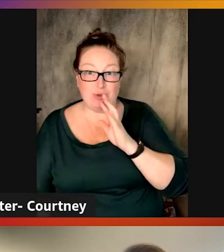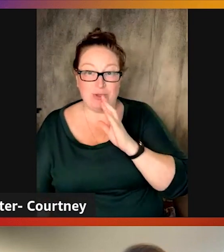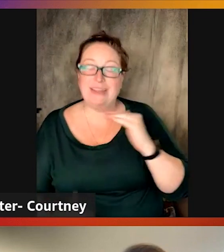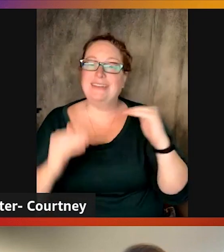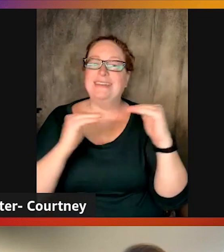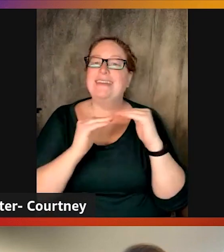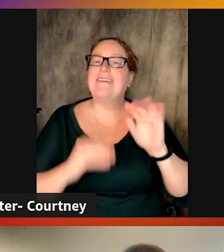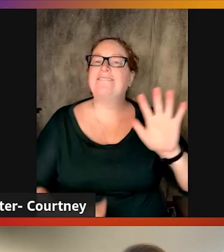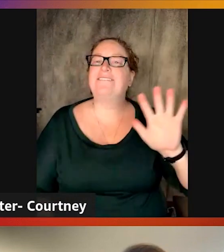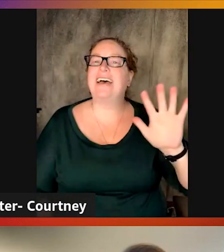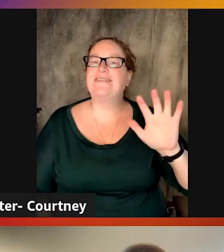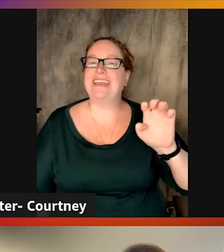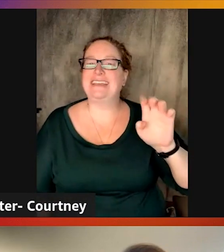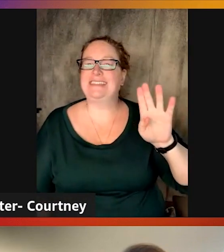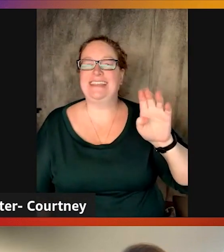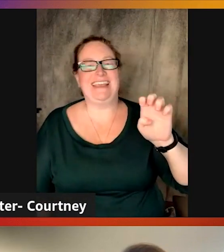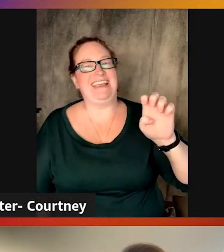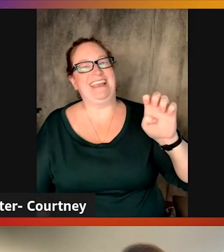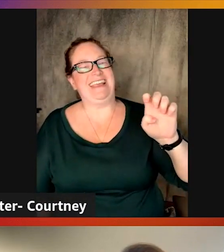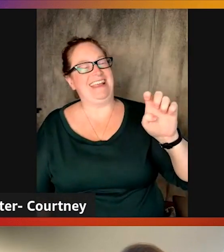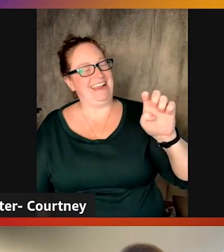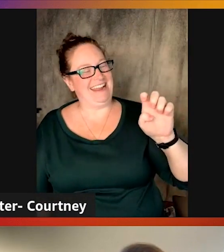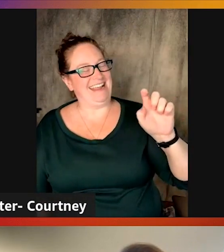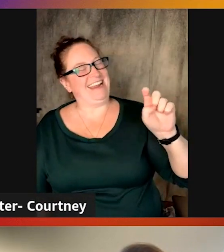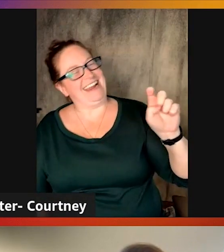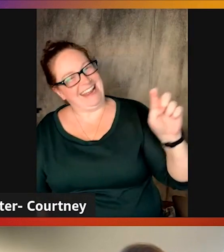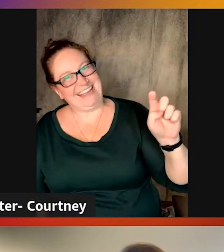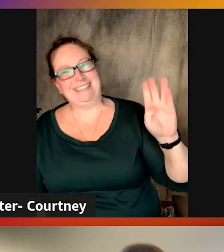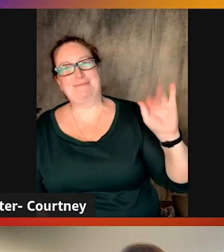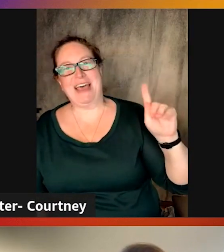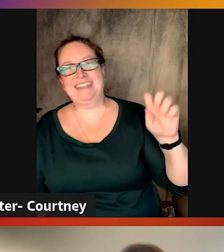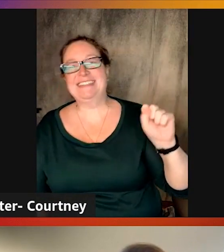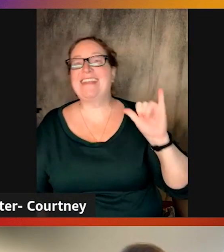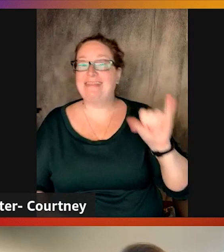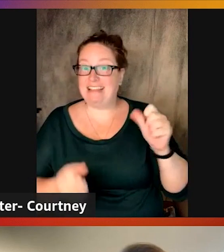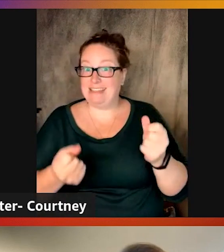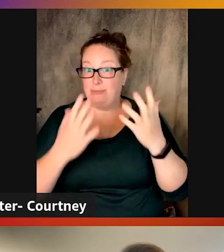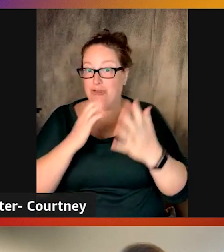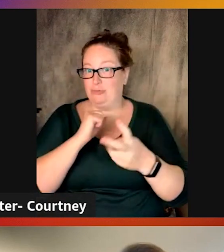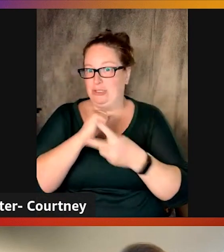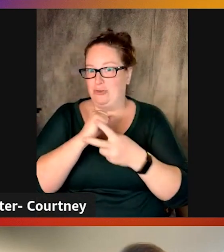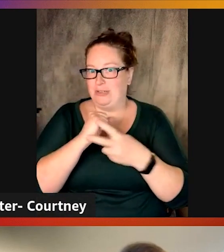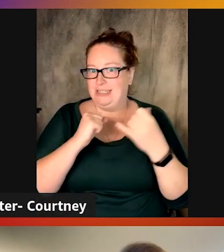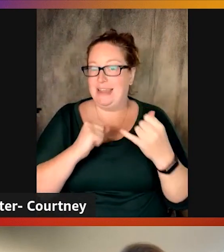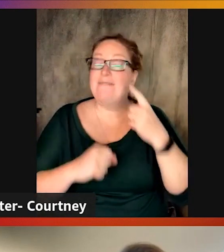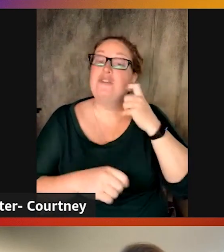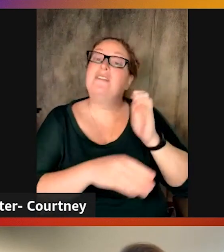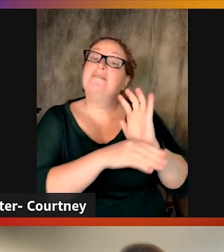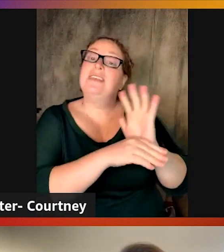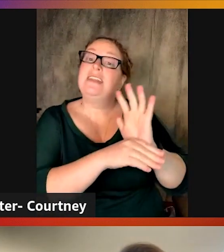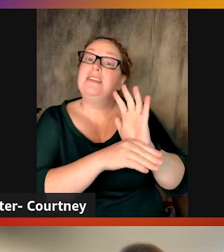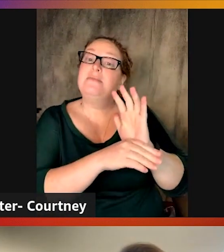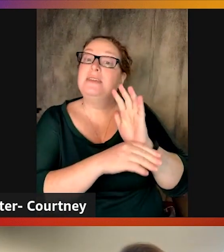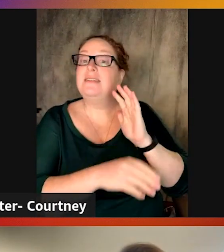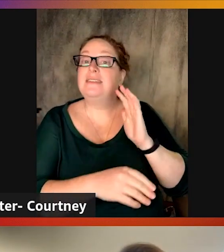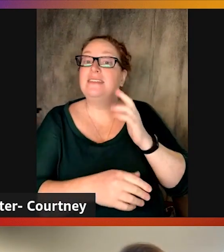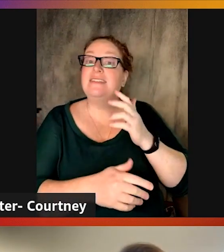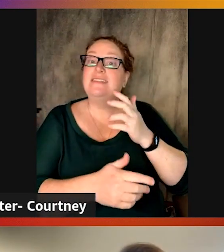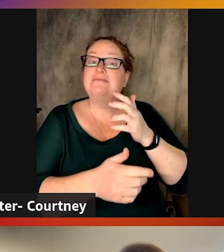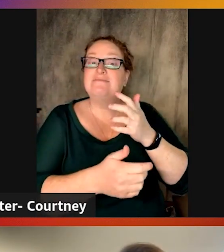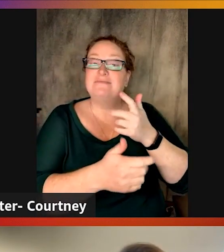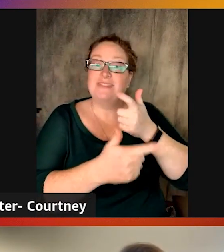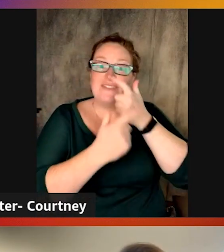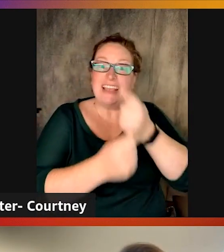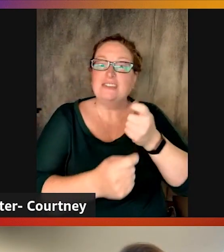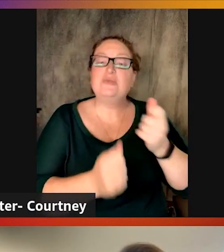exabytes. That's how much log data that we store today. And for film fans out there, on the other hand, you could store 55